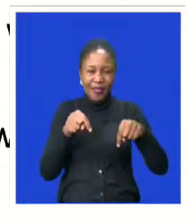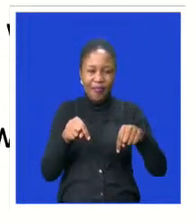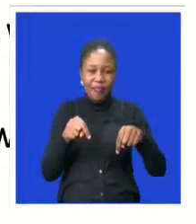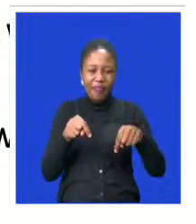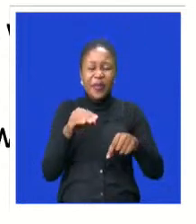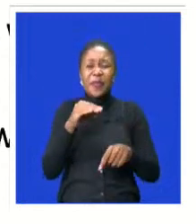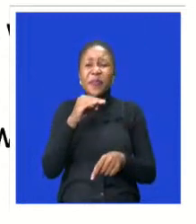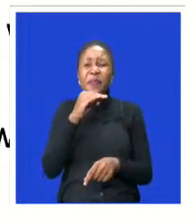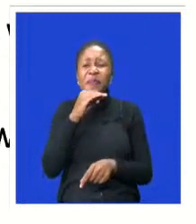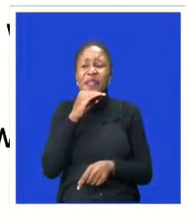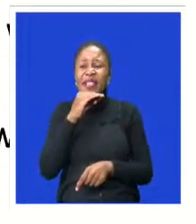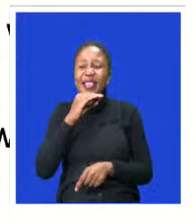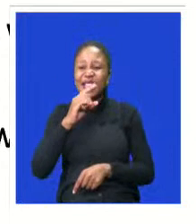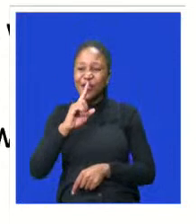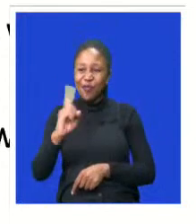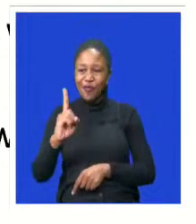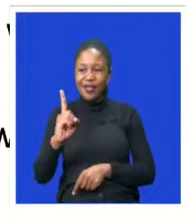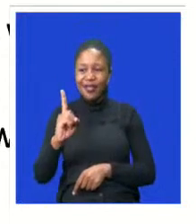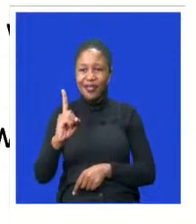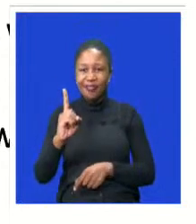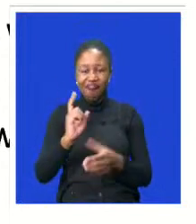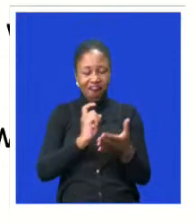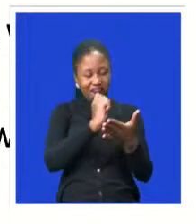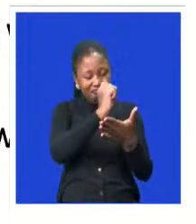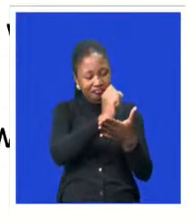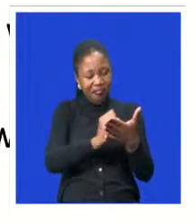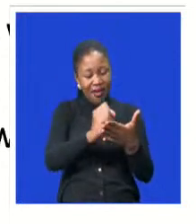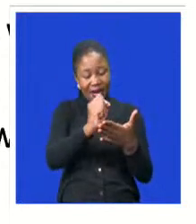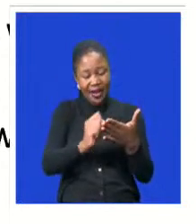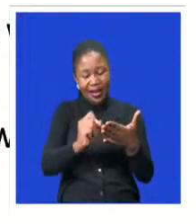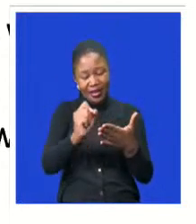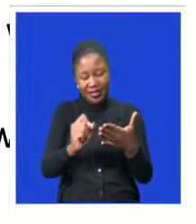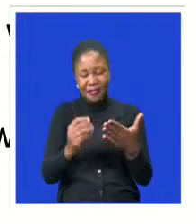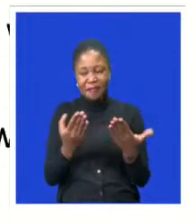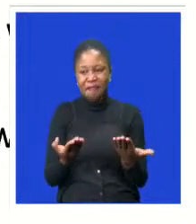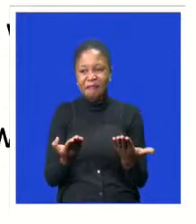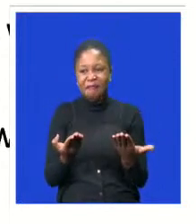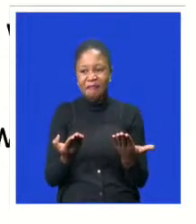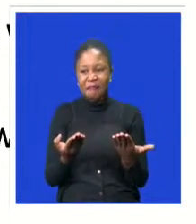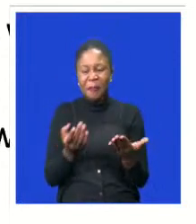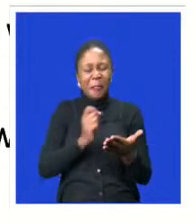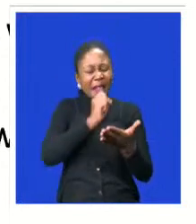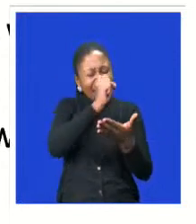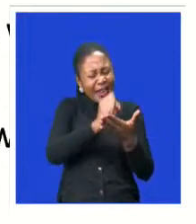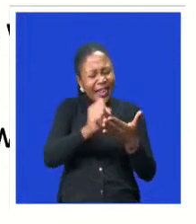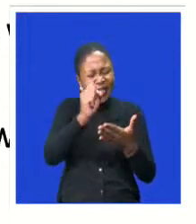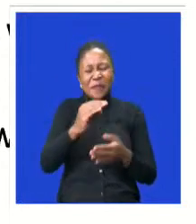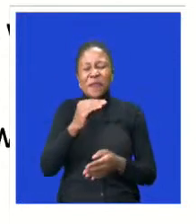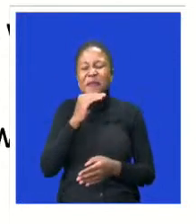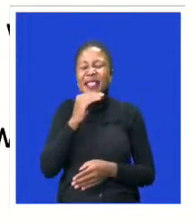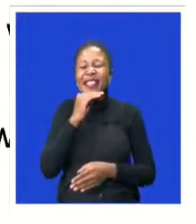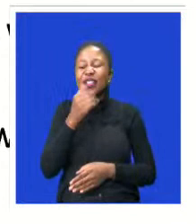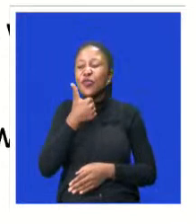writing? Writing is applying the language that you have been reading.